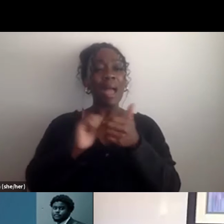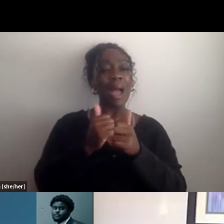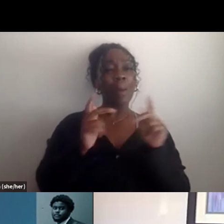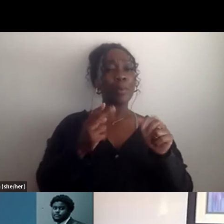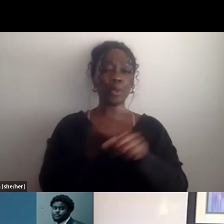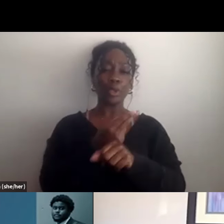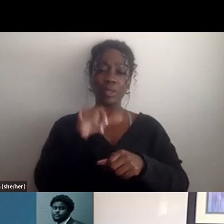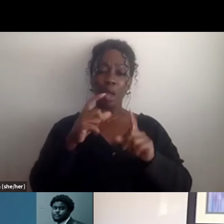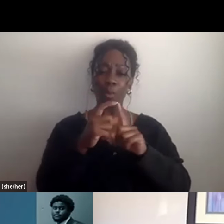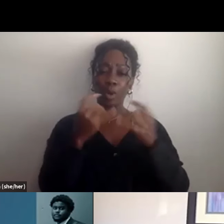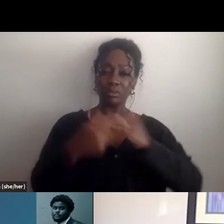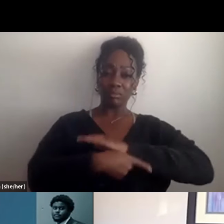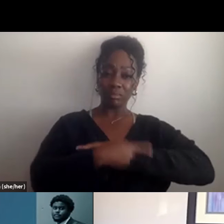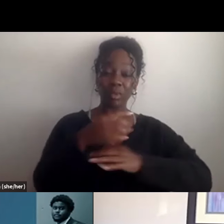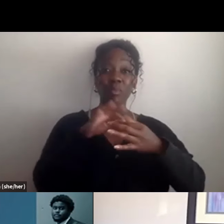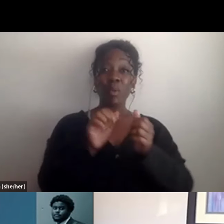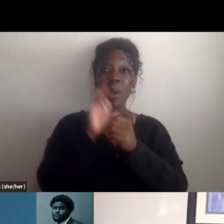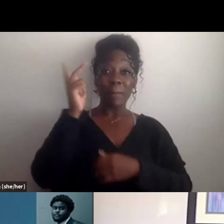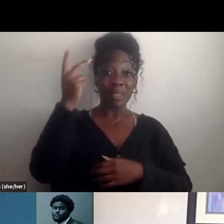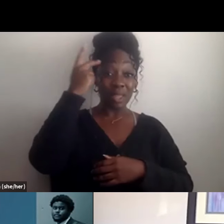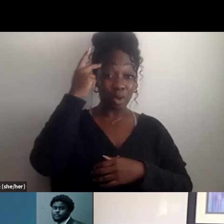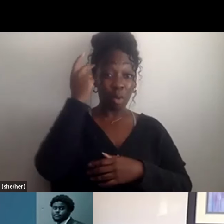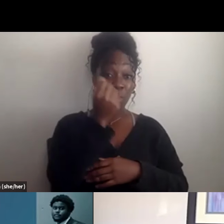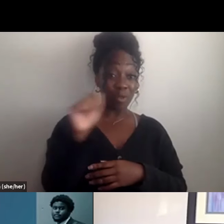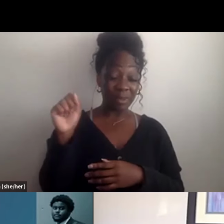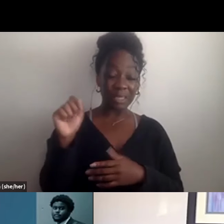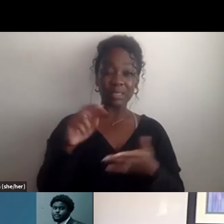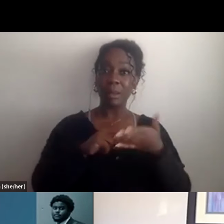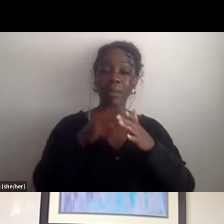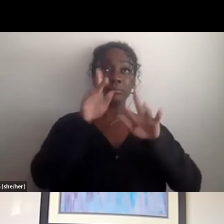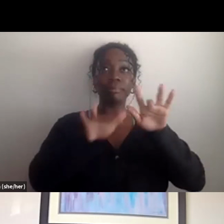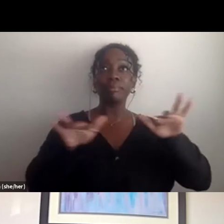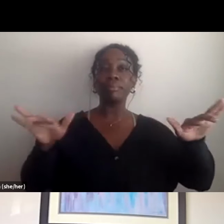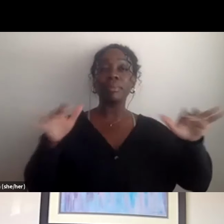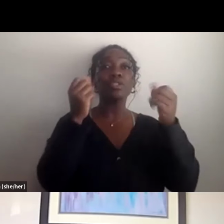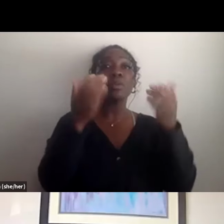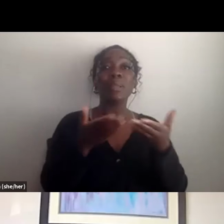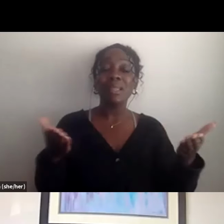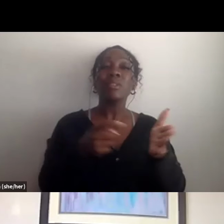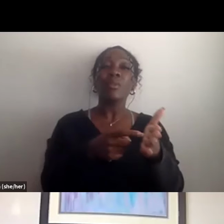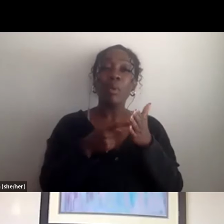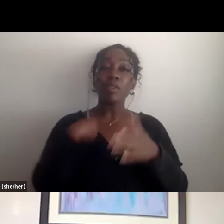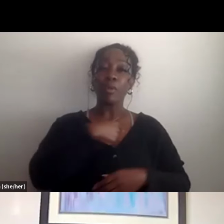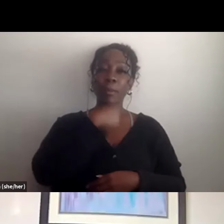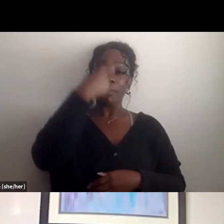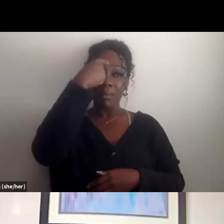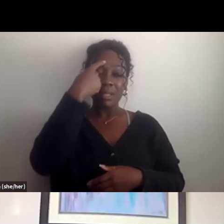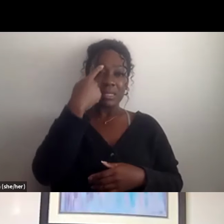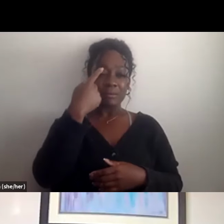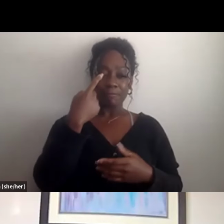as it pertains to political movements can mean a number of things, and it would require me to know what specifically teachers are referring